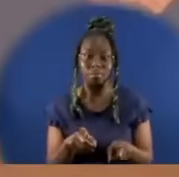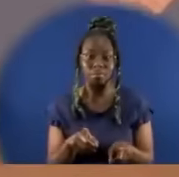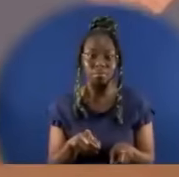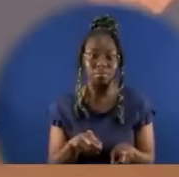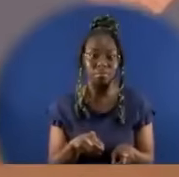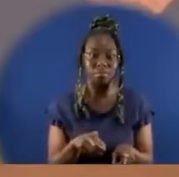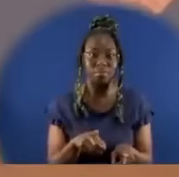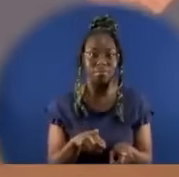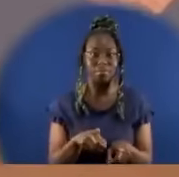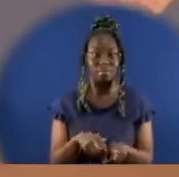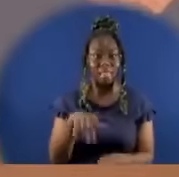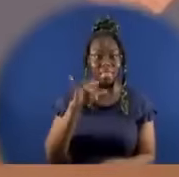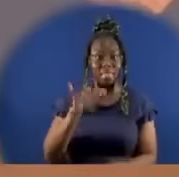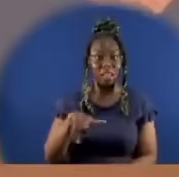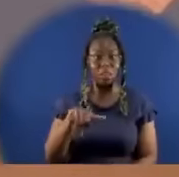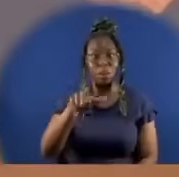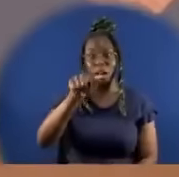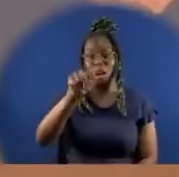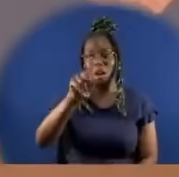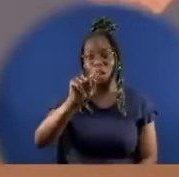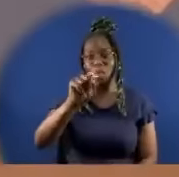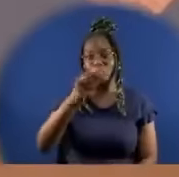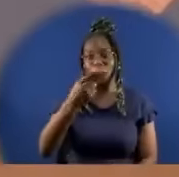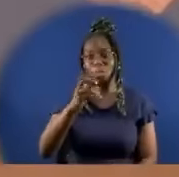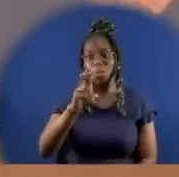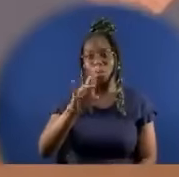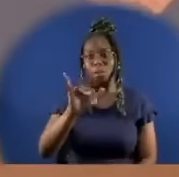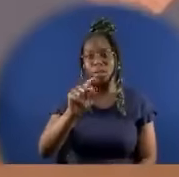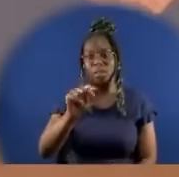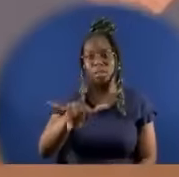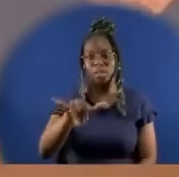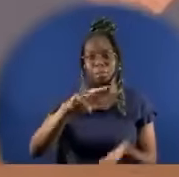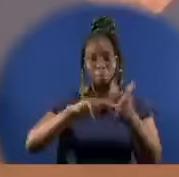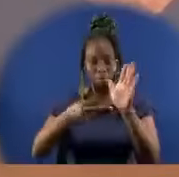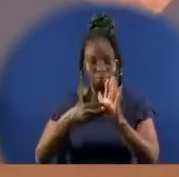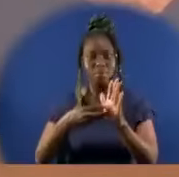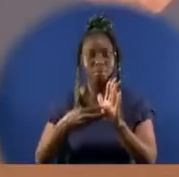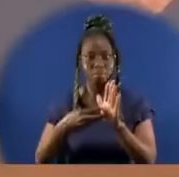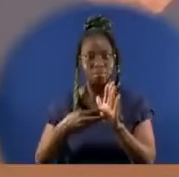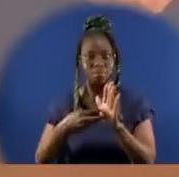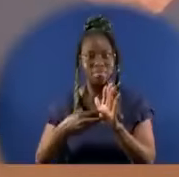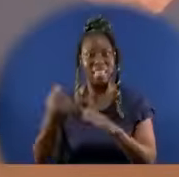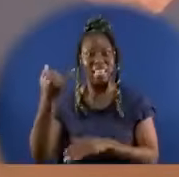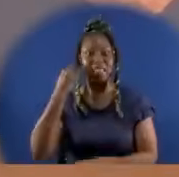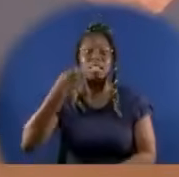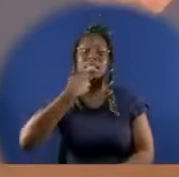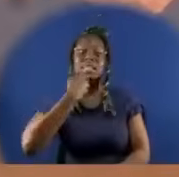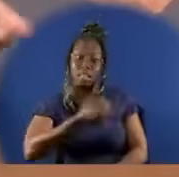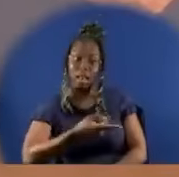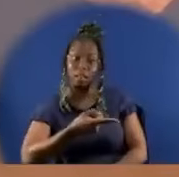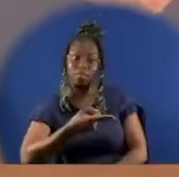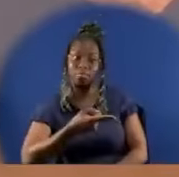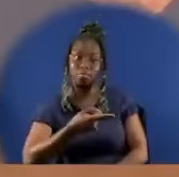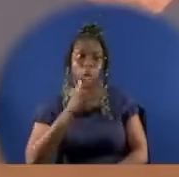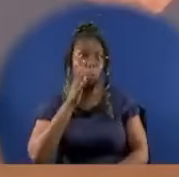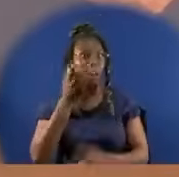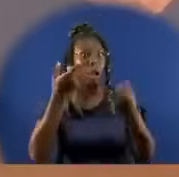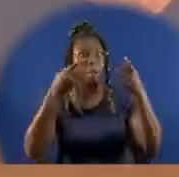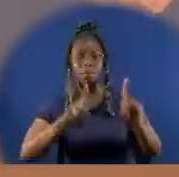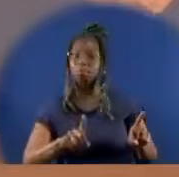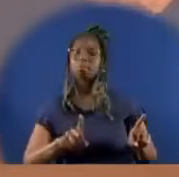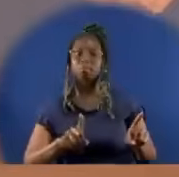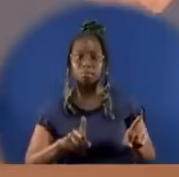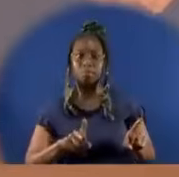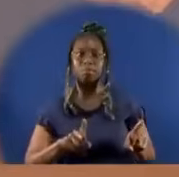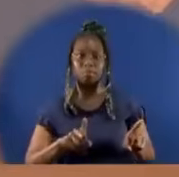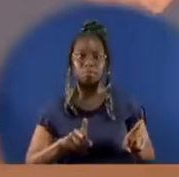That's what exousia means. And his words had that kind of authority that every time he spoke it, it came to pass.